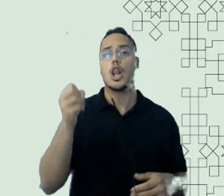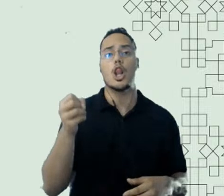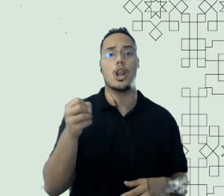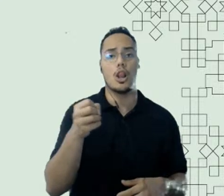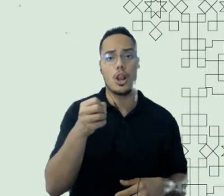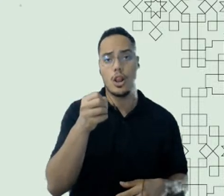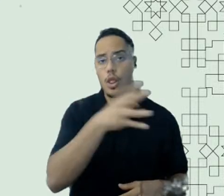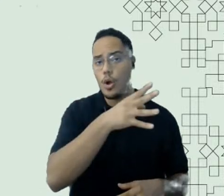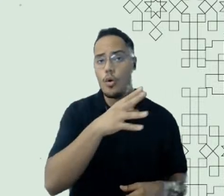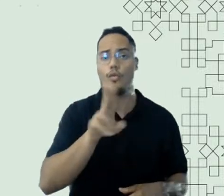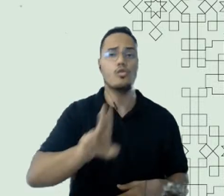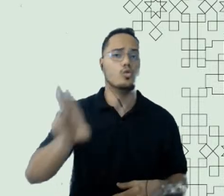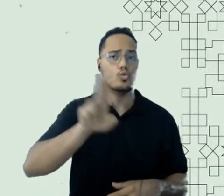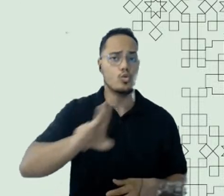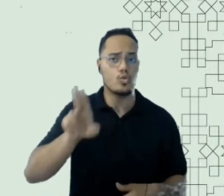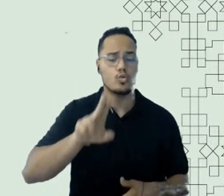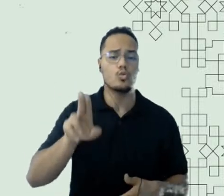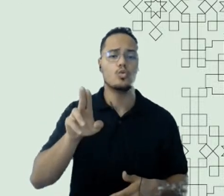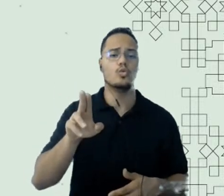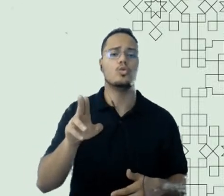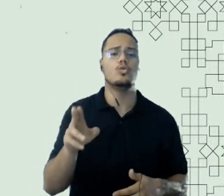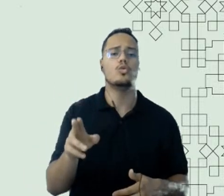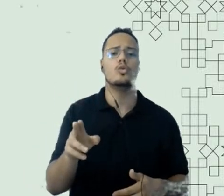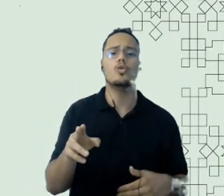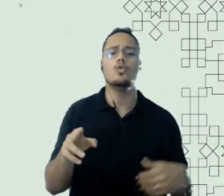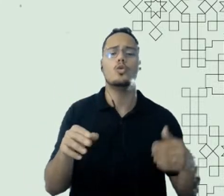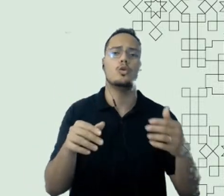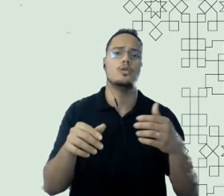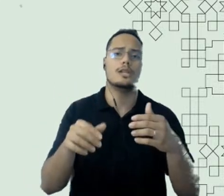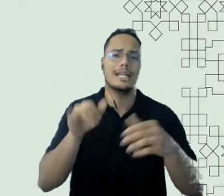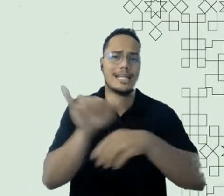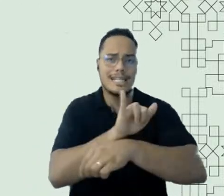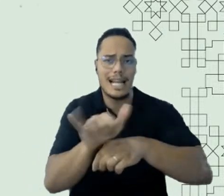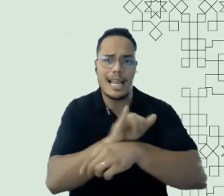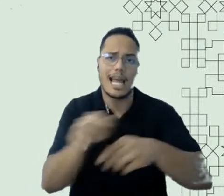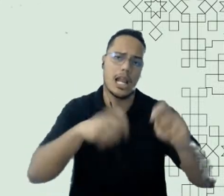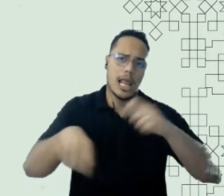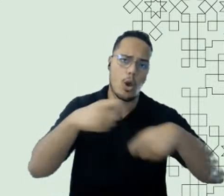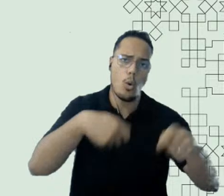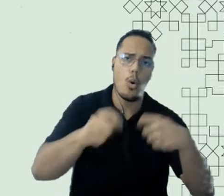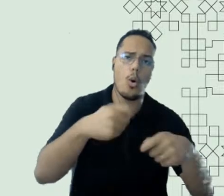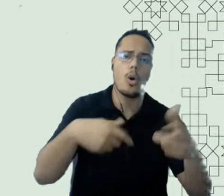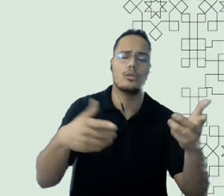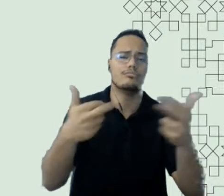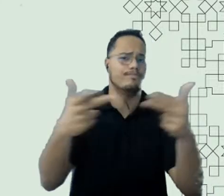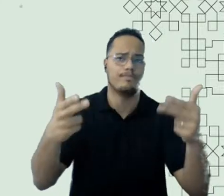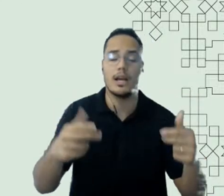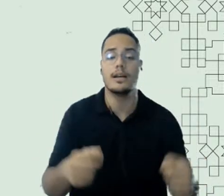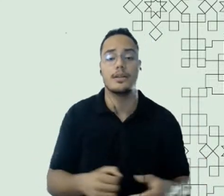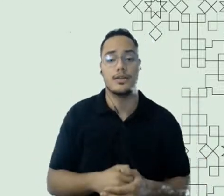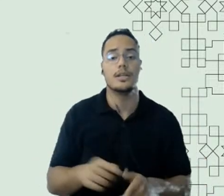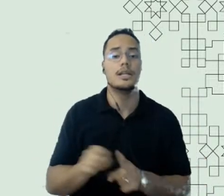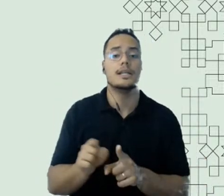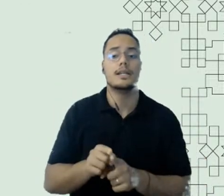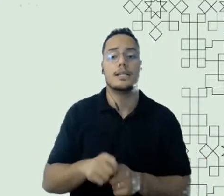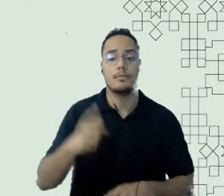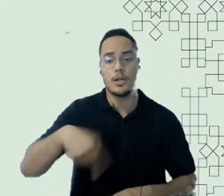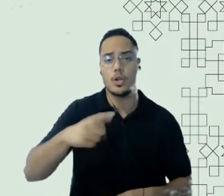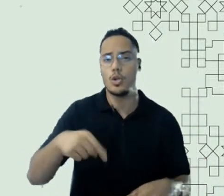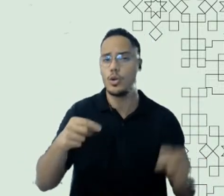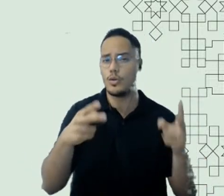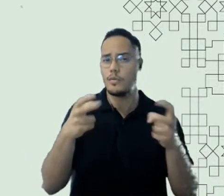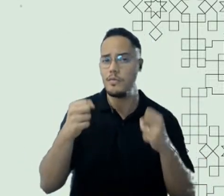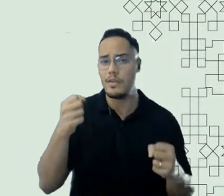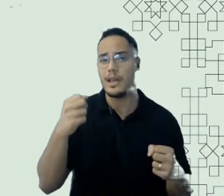access copyright-protected content at materialize. So you see immediately that the point is on the market and